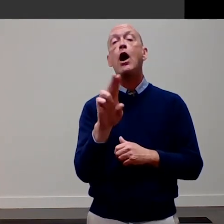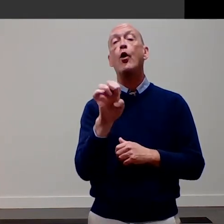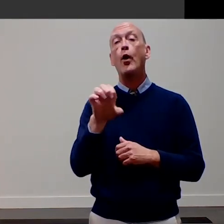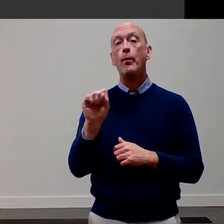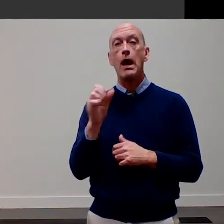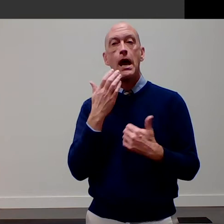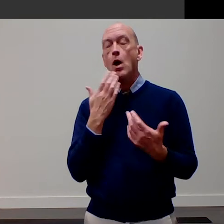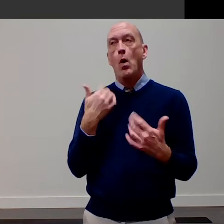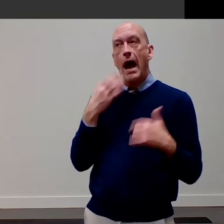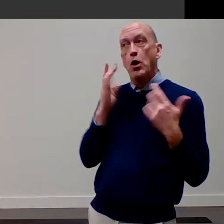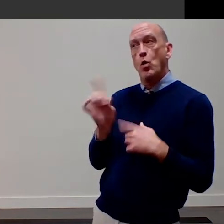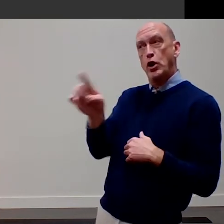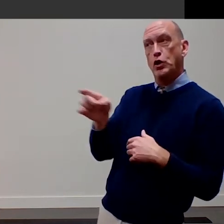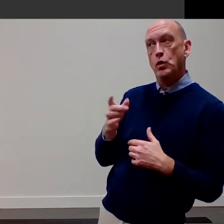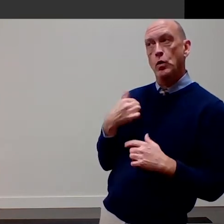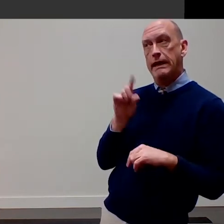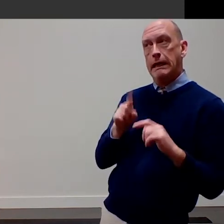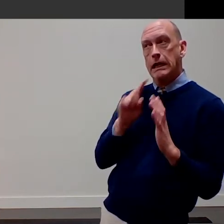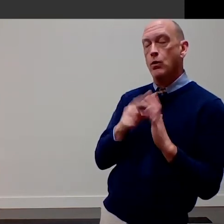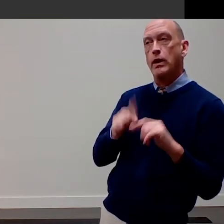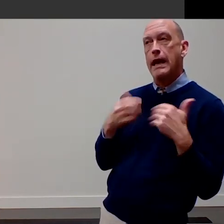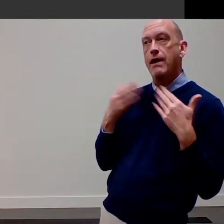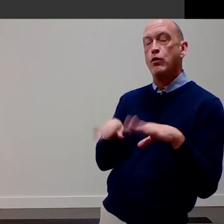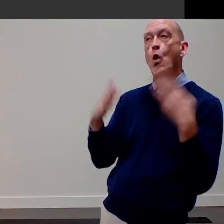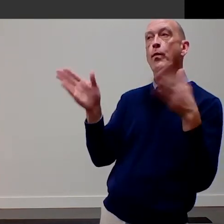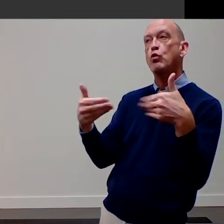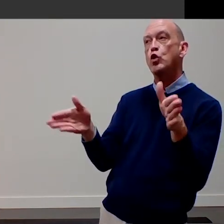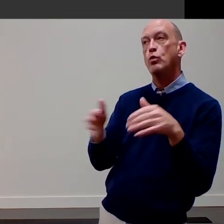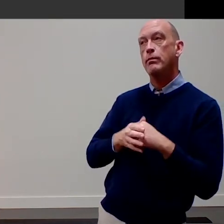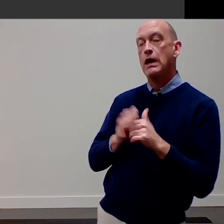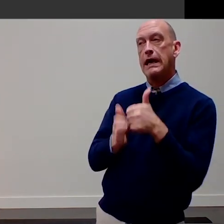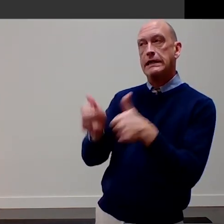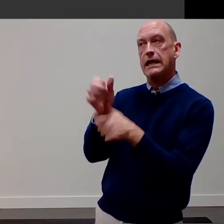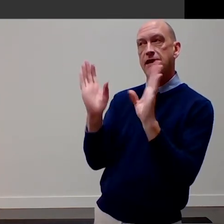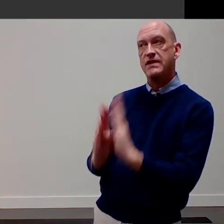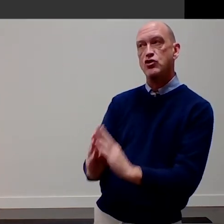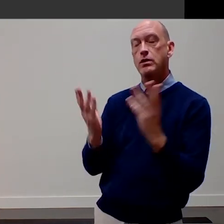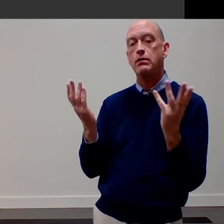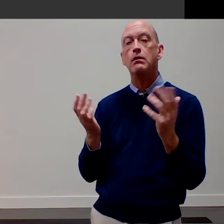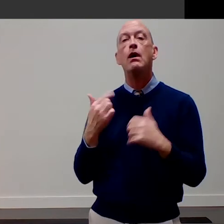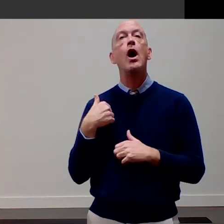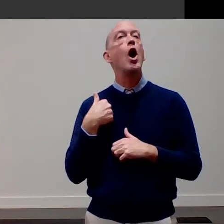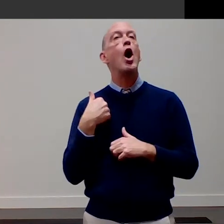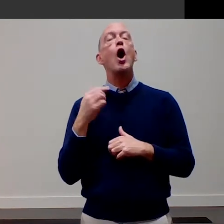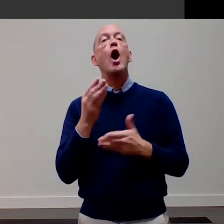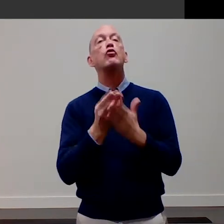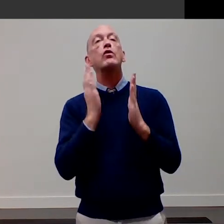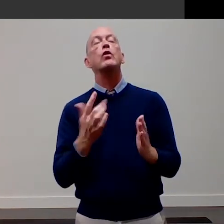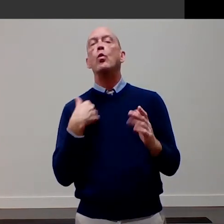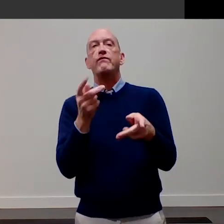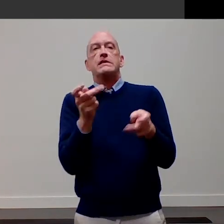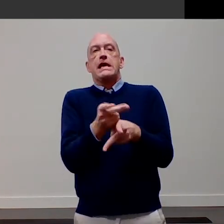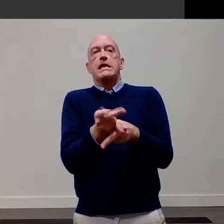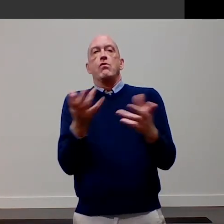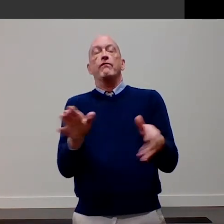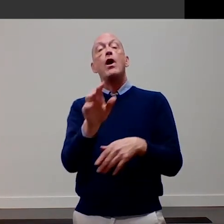I don't know where you're at, I can't tell, but we definitely can't have you in an open room in executive session. Correct, we have that under control.